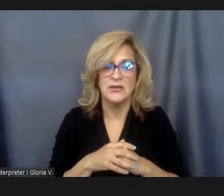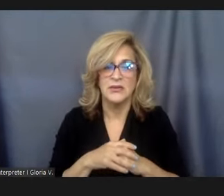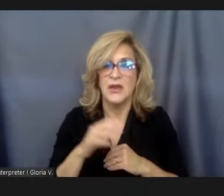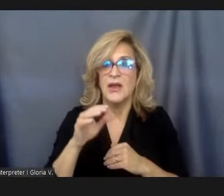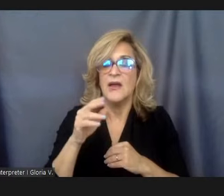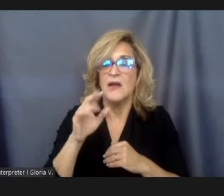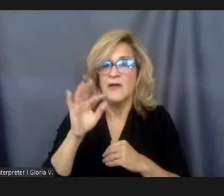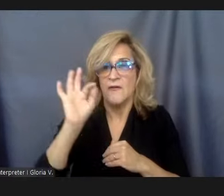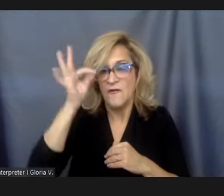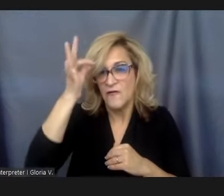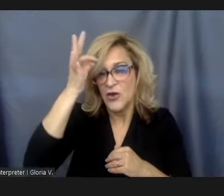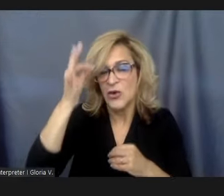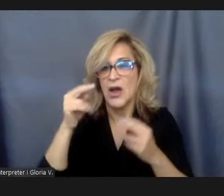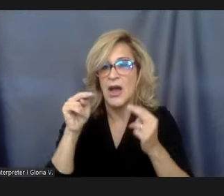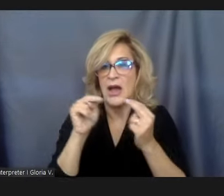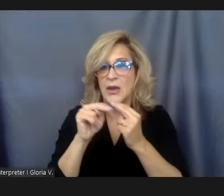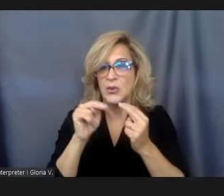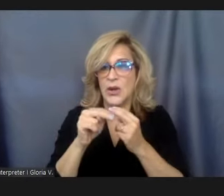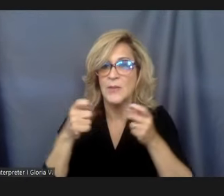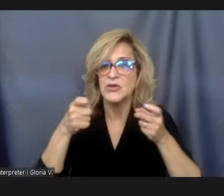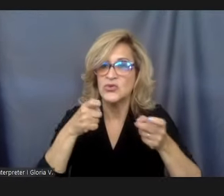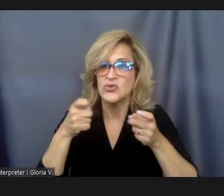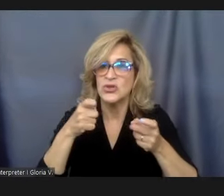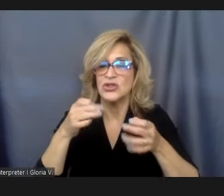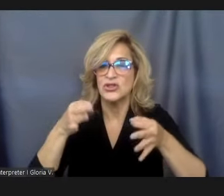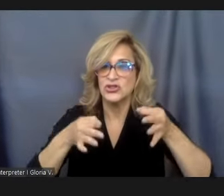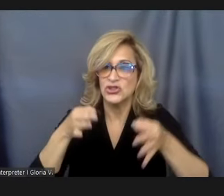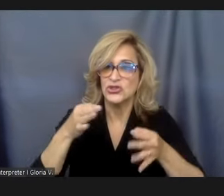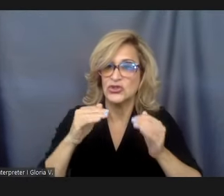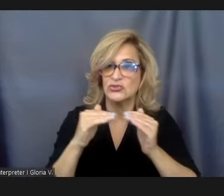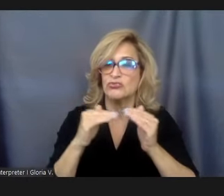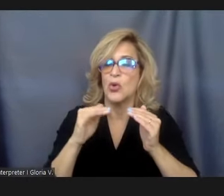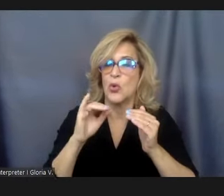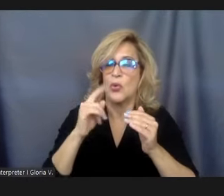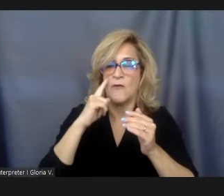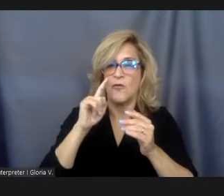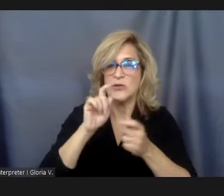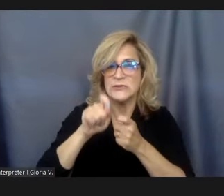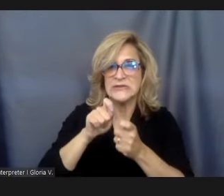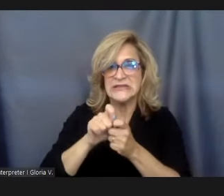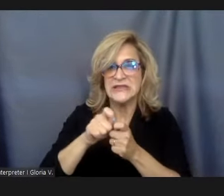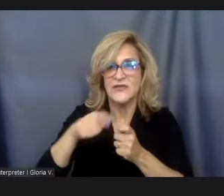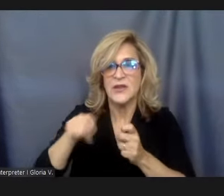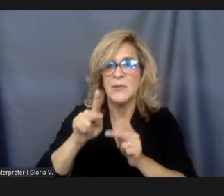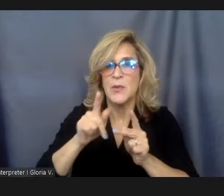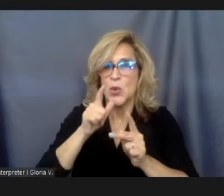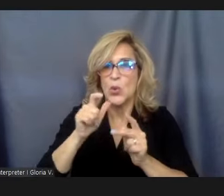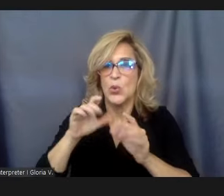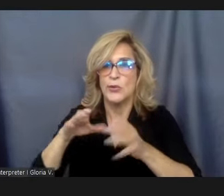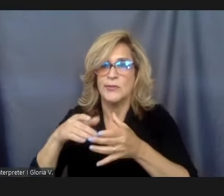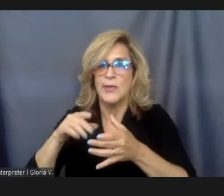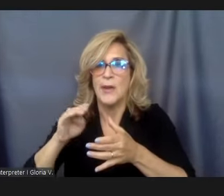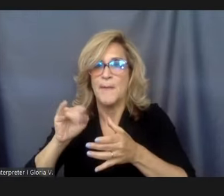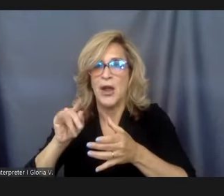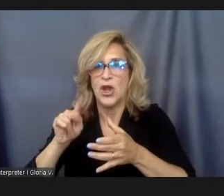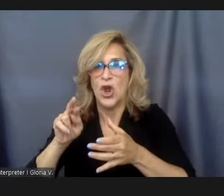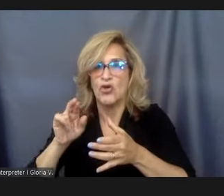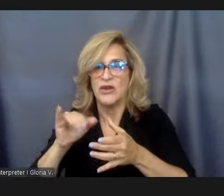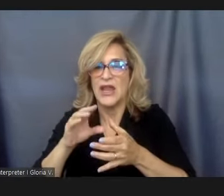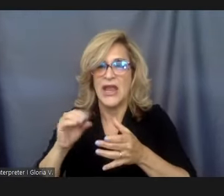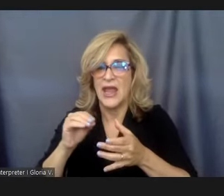Highway Administration Environmental Justice Order provides specific definitions for minority and low-income populations. As you can see